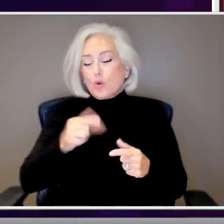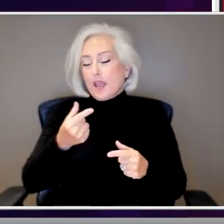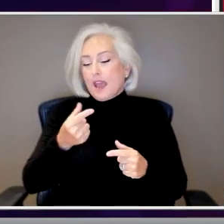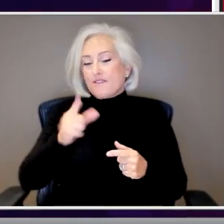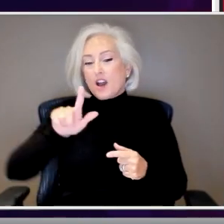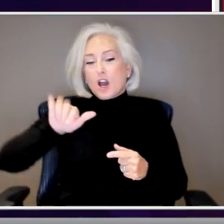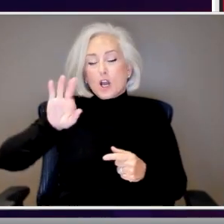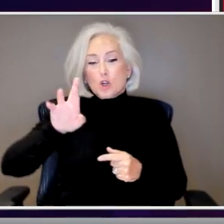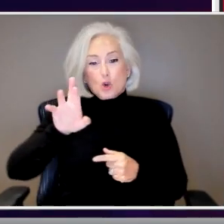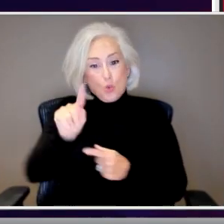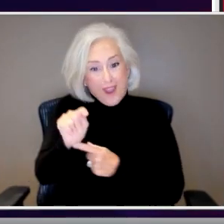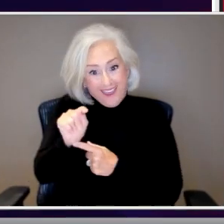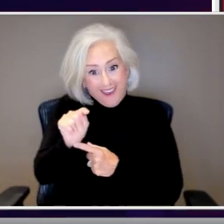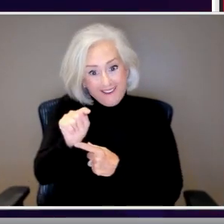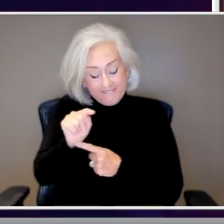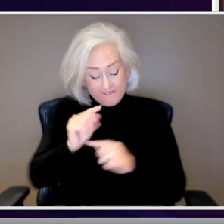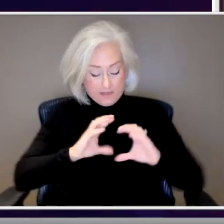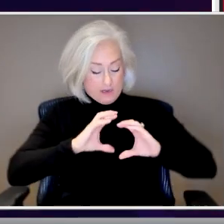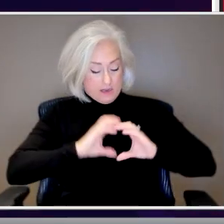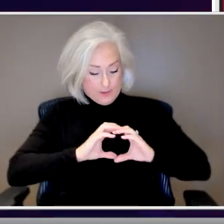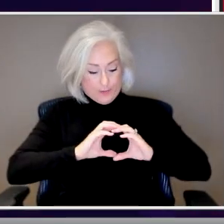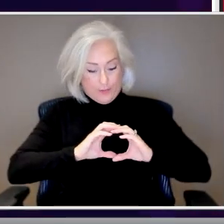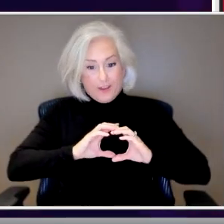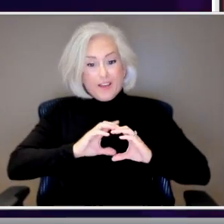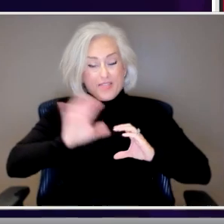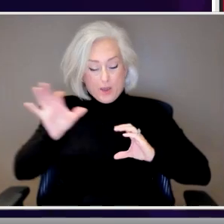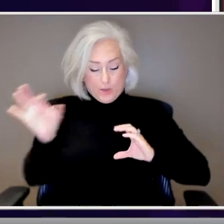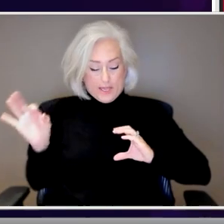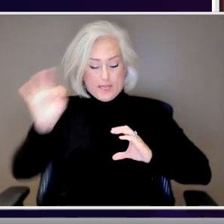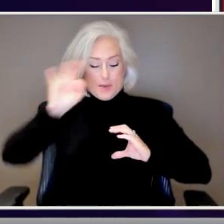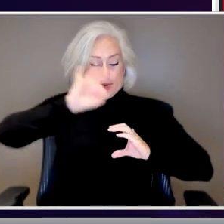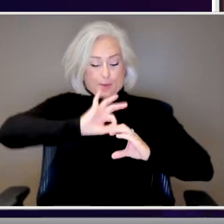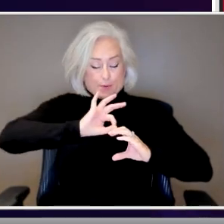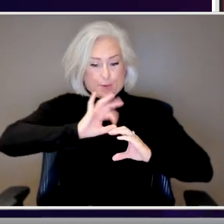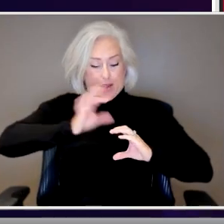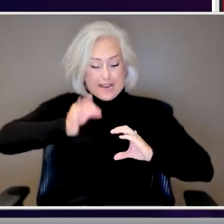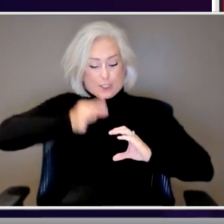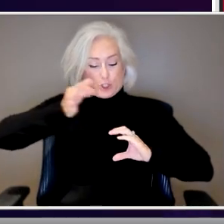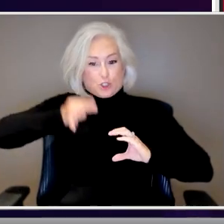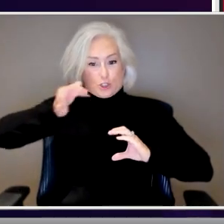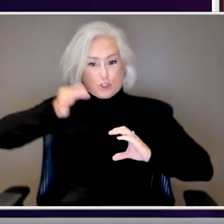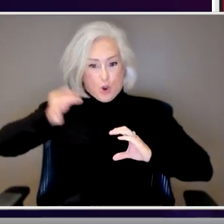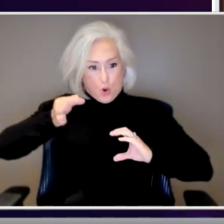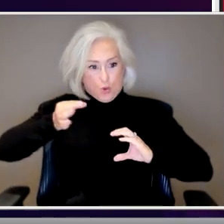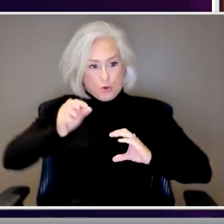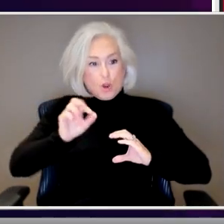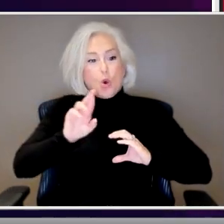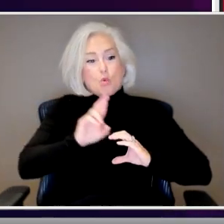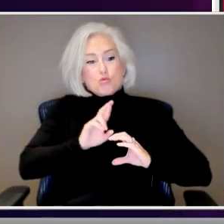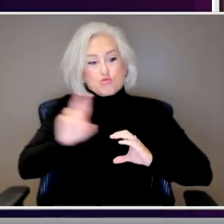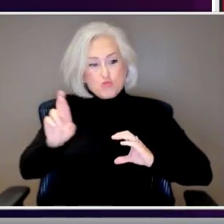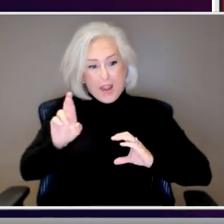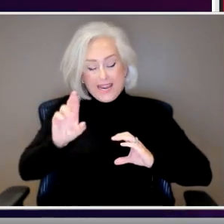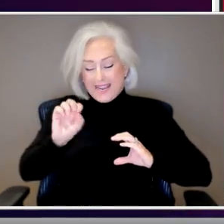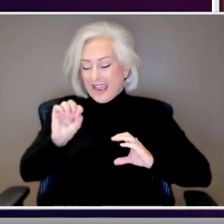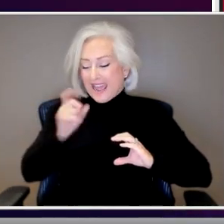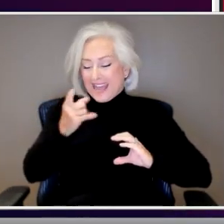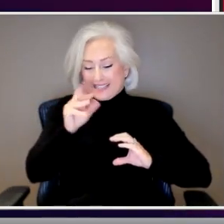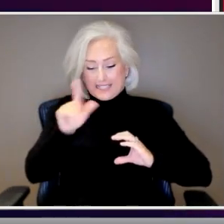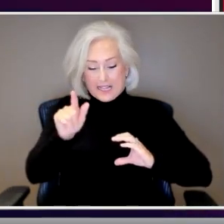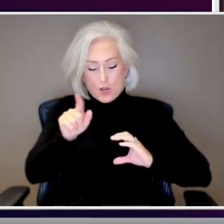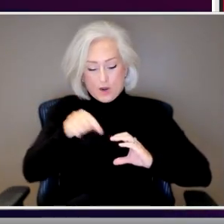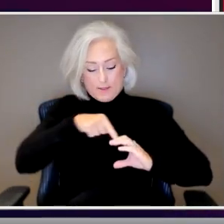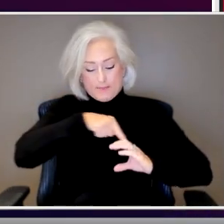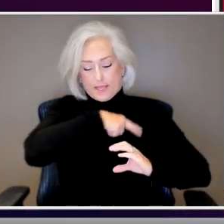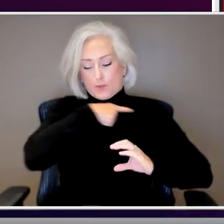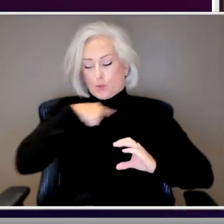two different vessels. And one goes to the right axillary artery, so all the way out to the arm, and one goes to